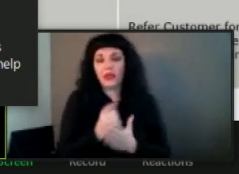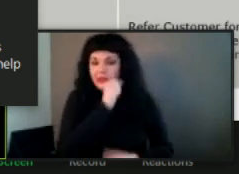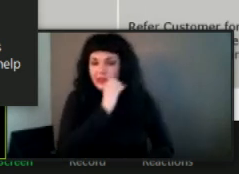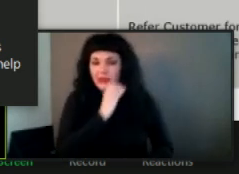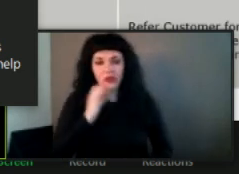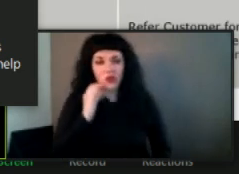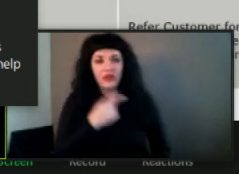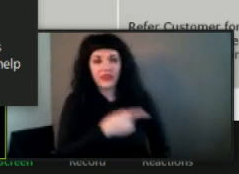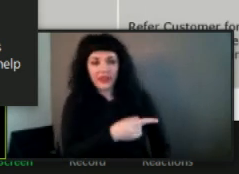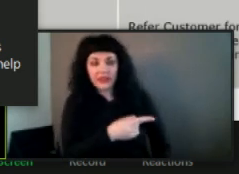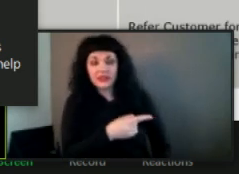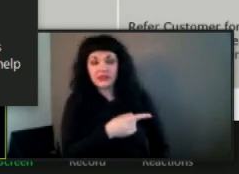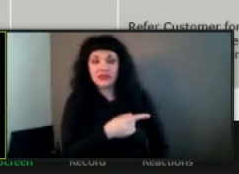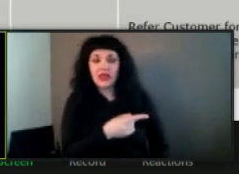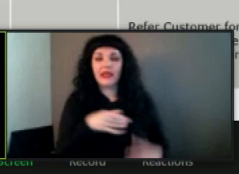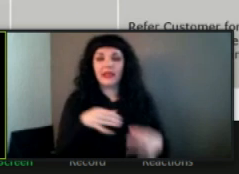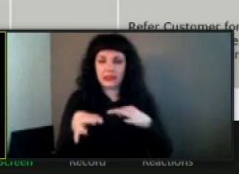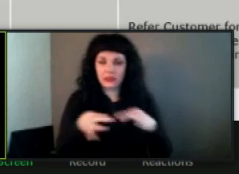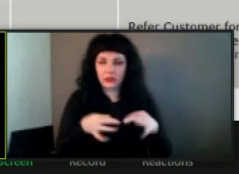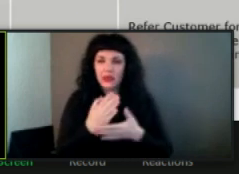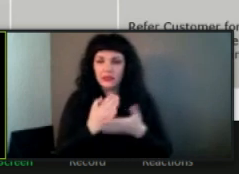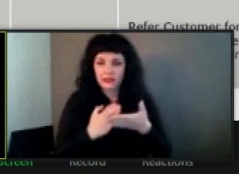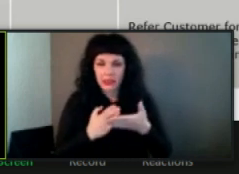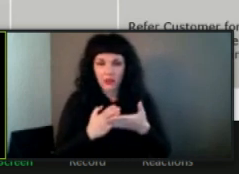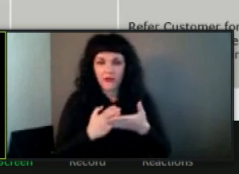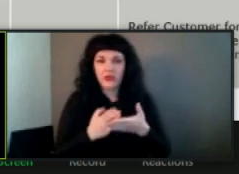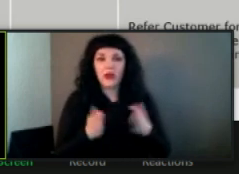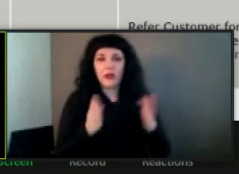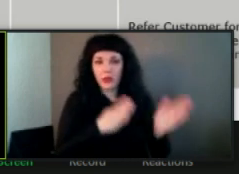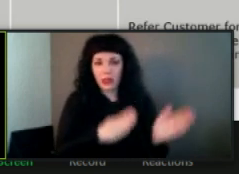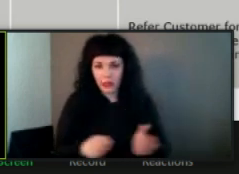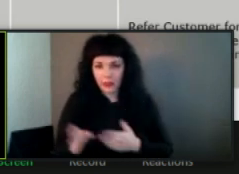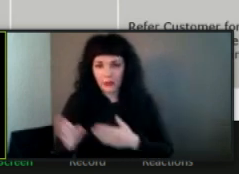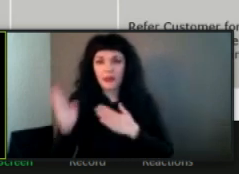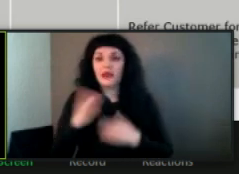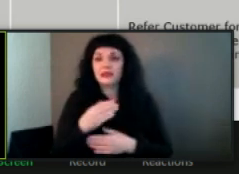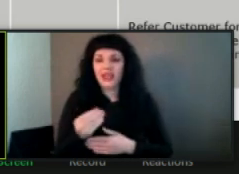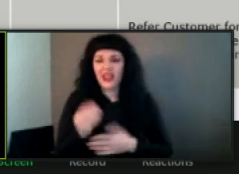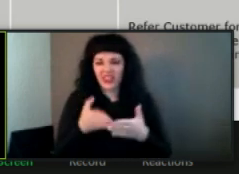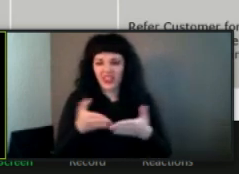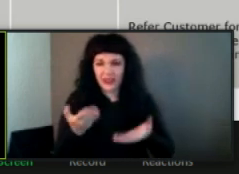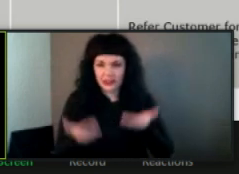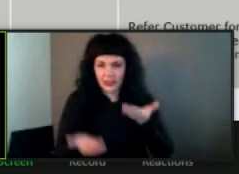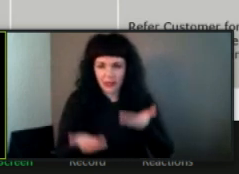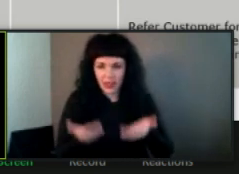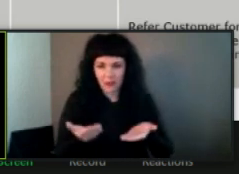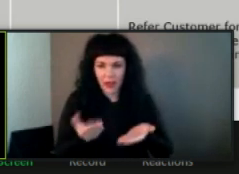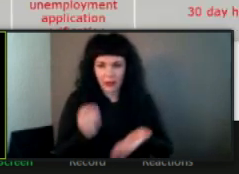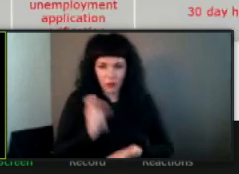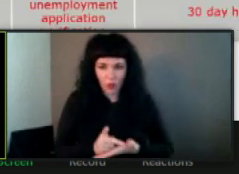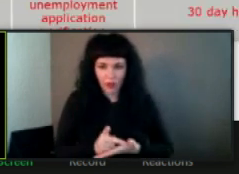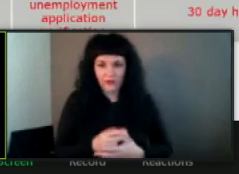about some of the plan length and the things that they qualify. You can go now to the next one.